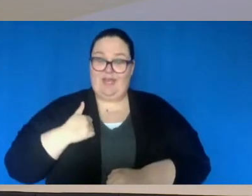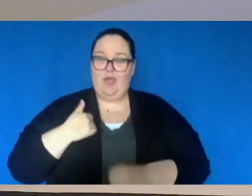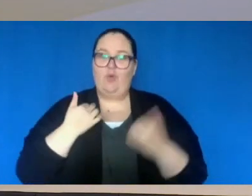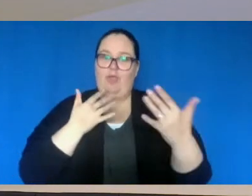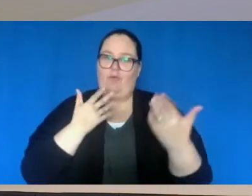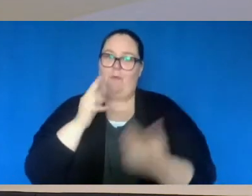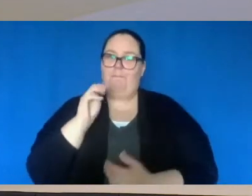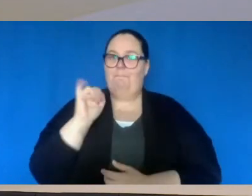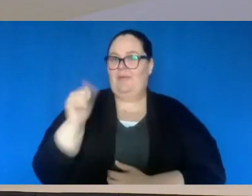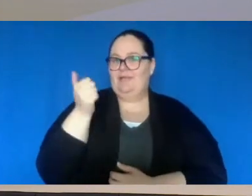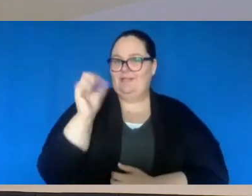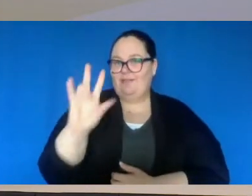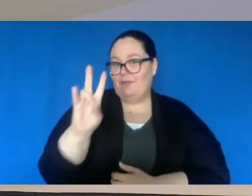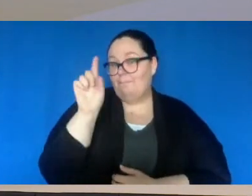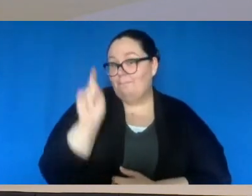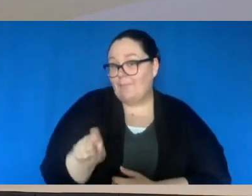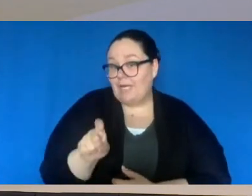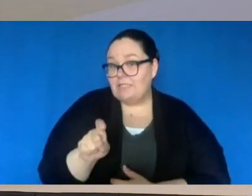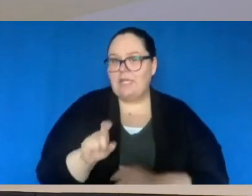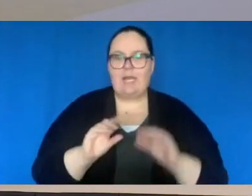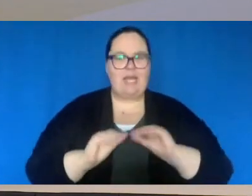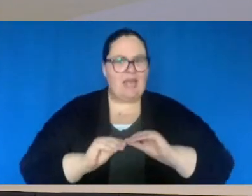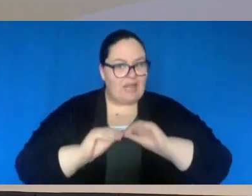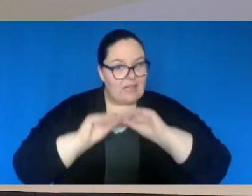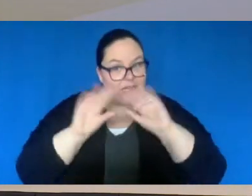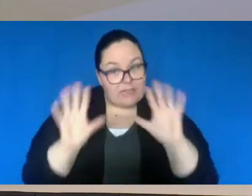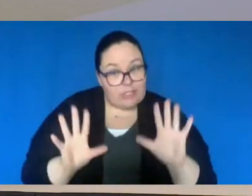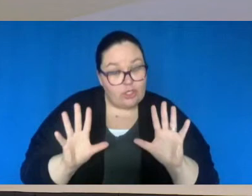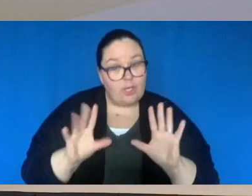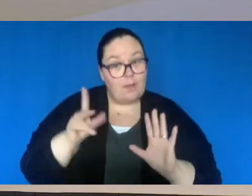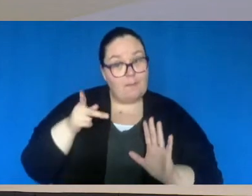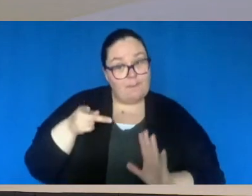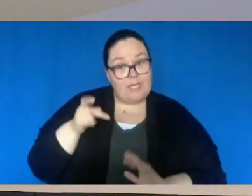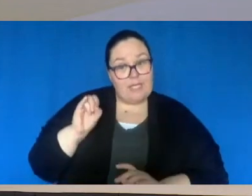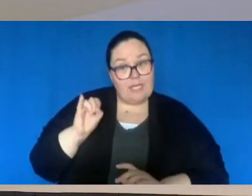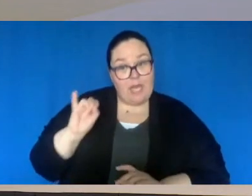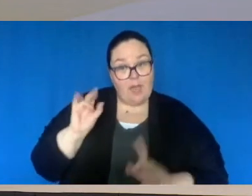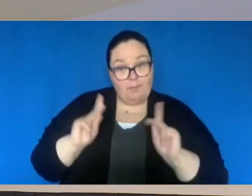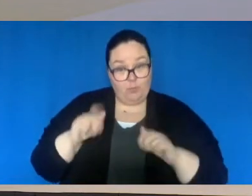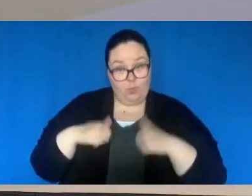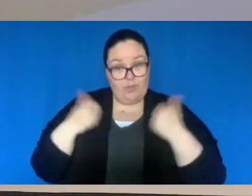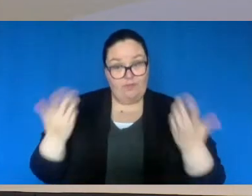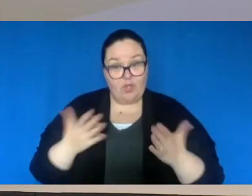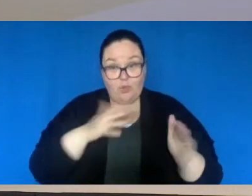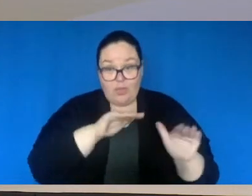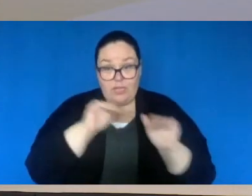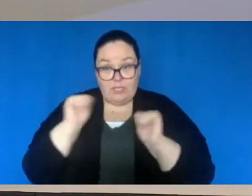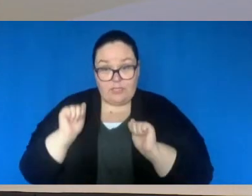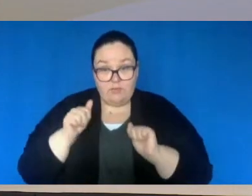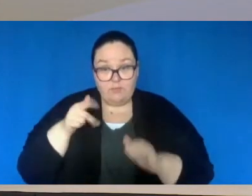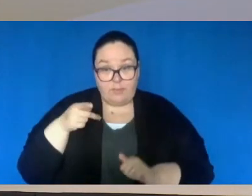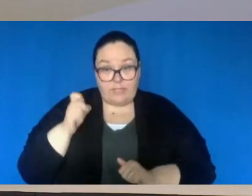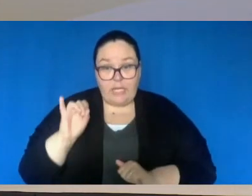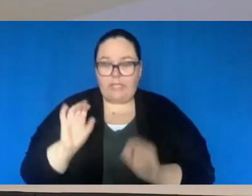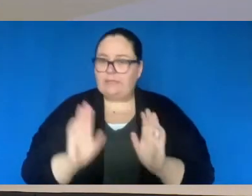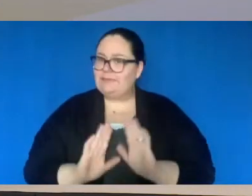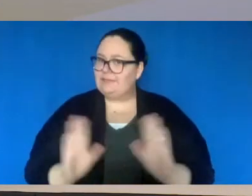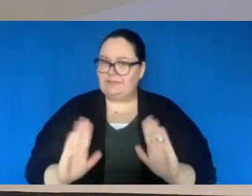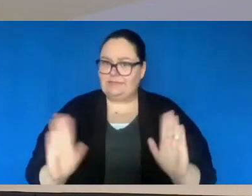17th. And I want to be clear, PEI residents should not leave the province unless it is absolutely